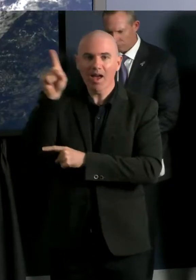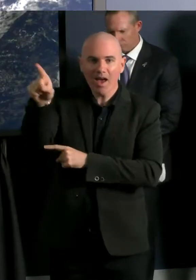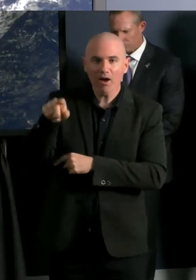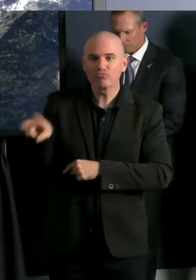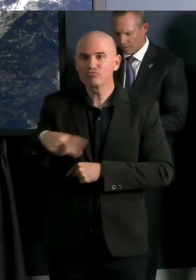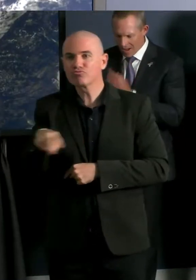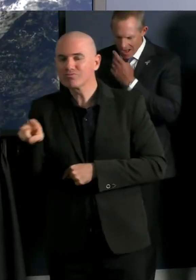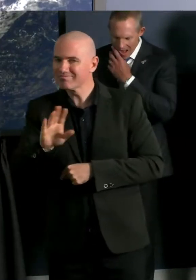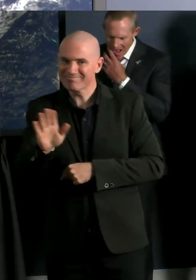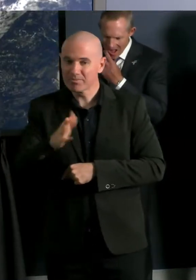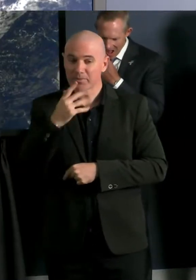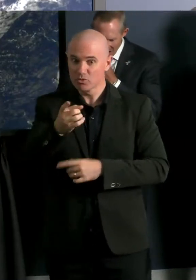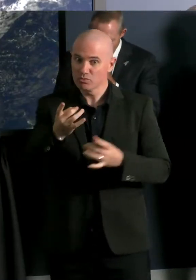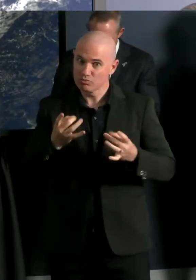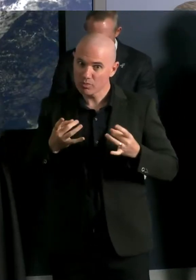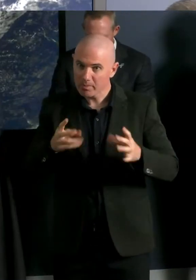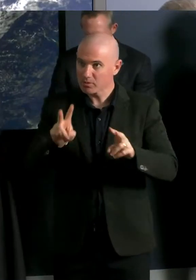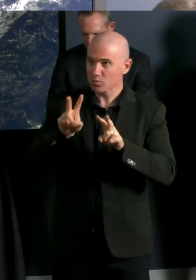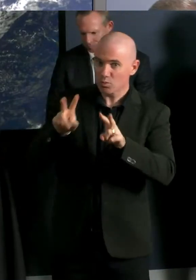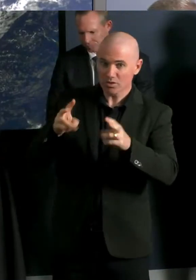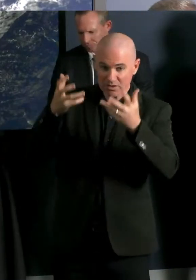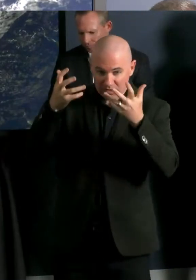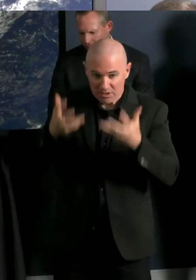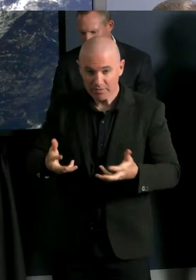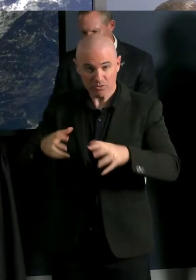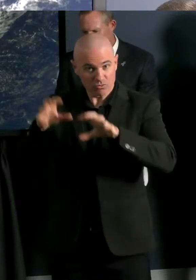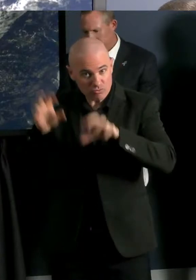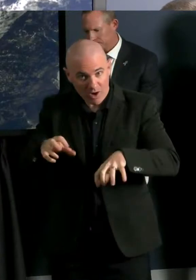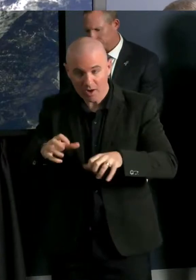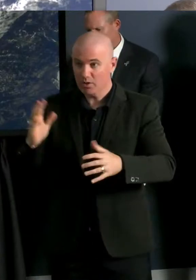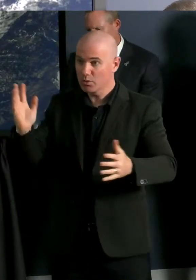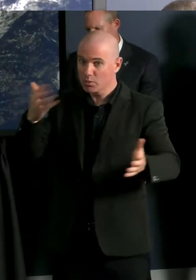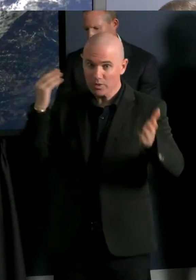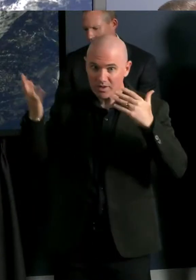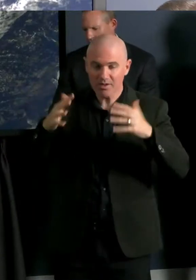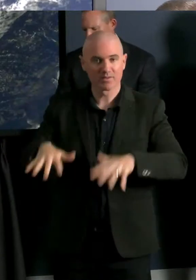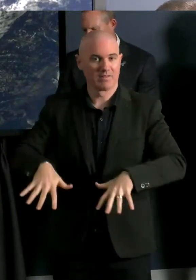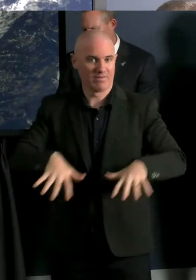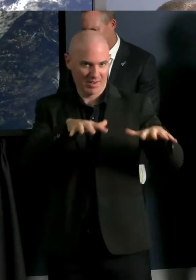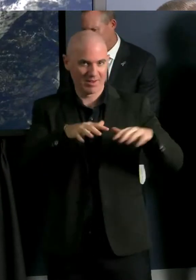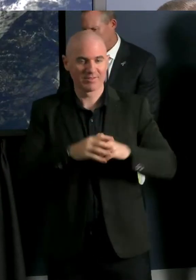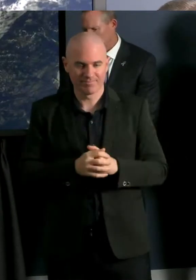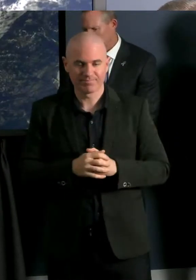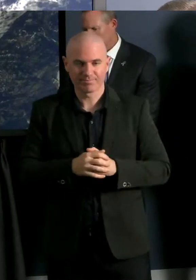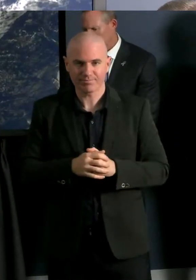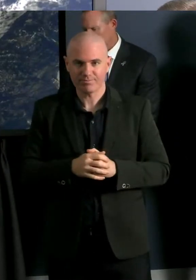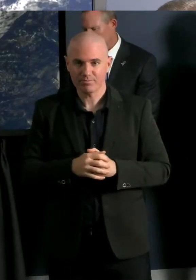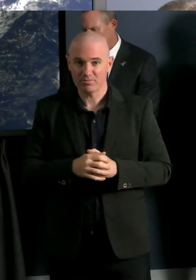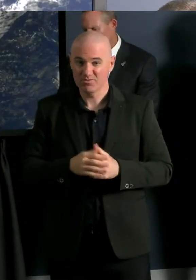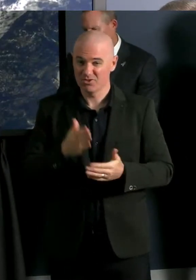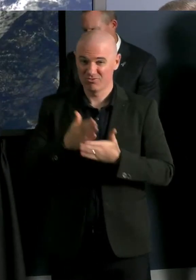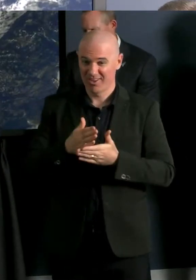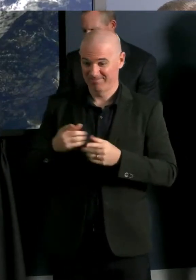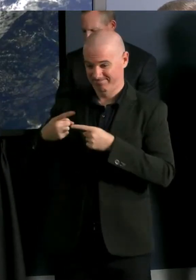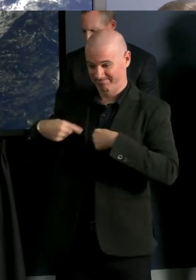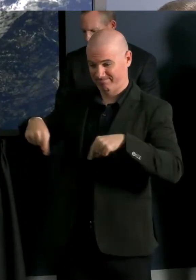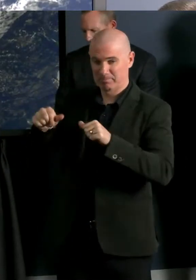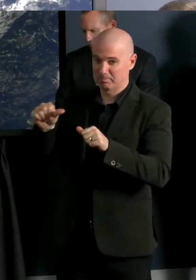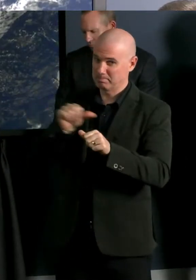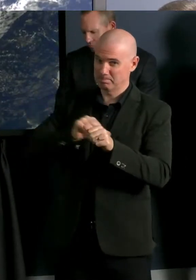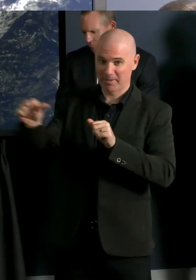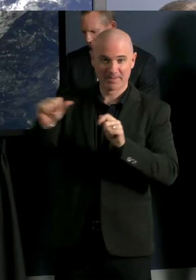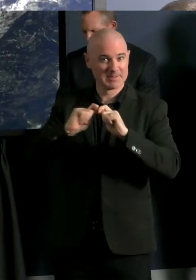the heavy rain and the flash flooding and also those gale force winds. You've got the best team here to support you. They will